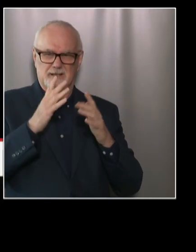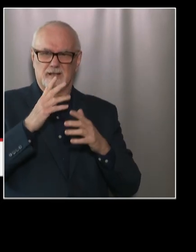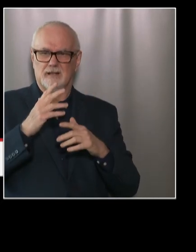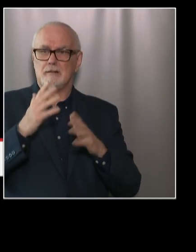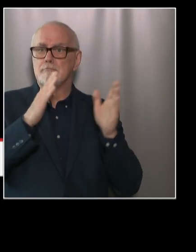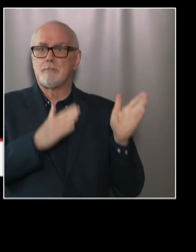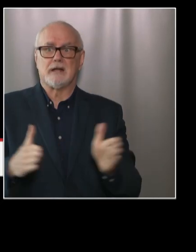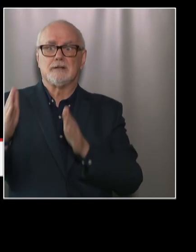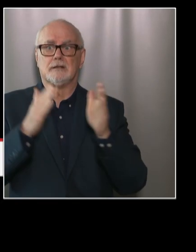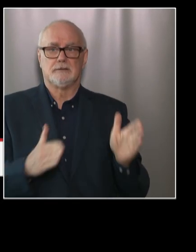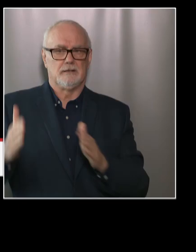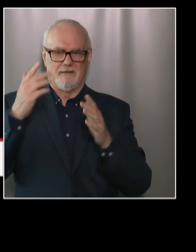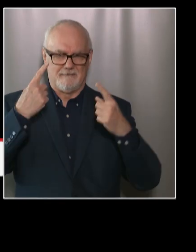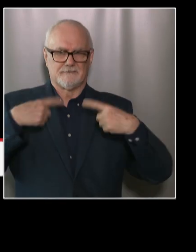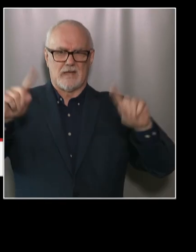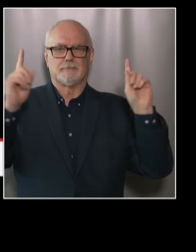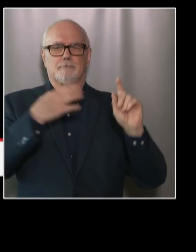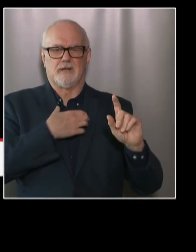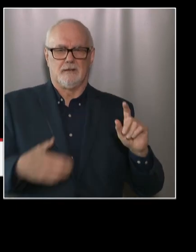project to fruition.